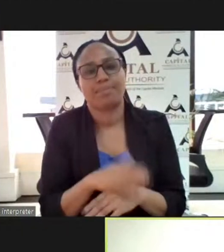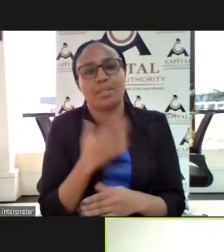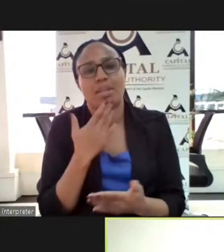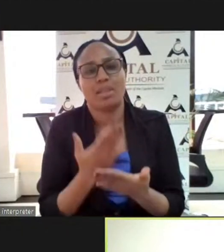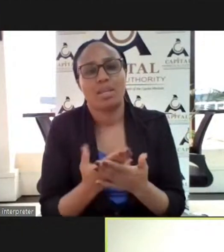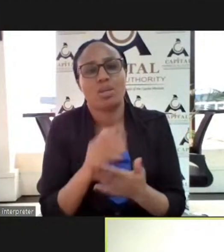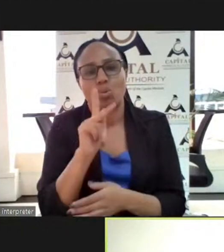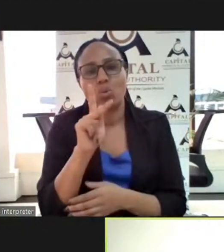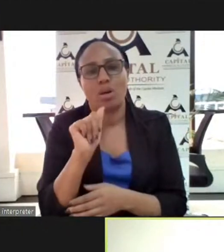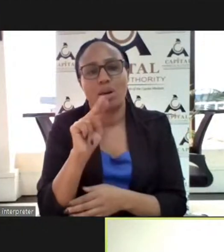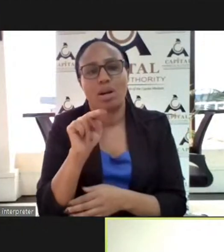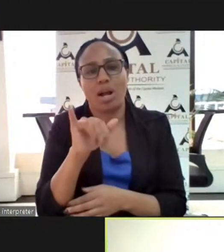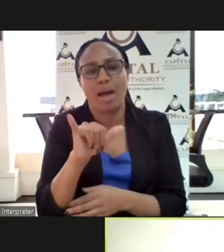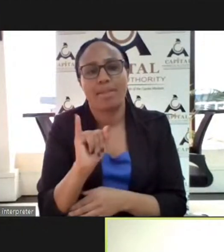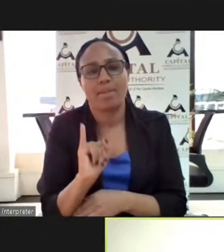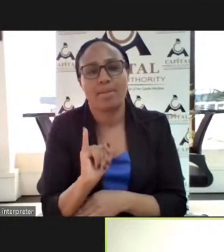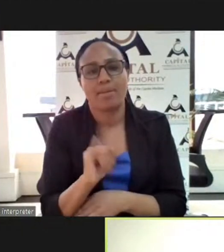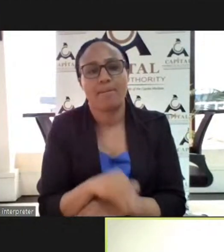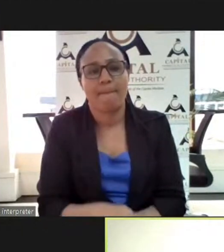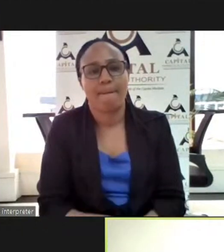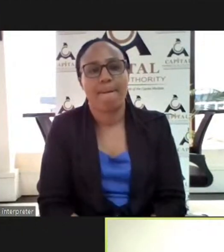Kanye.